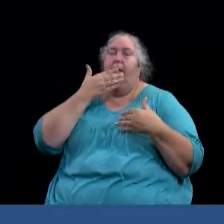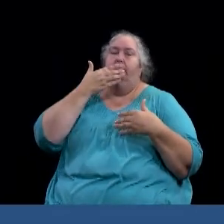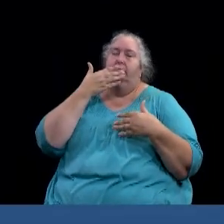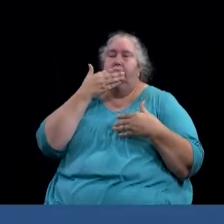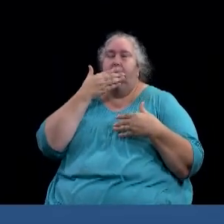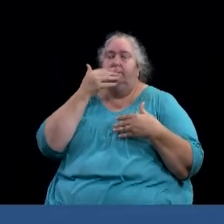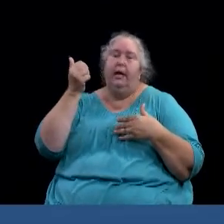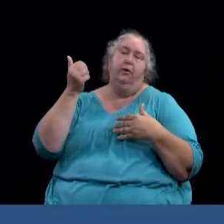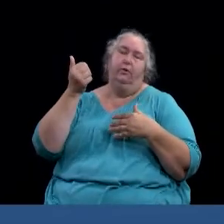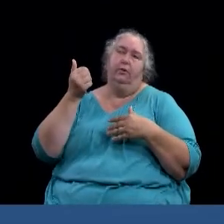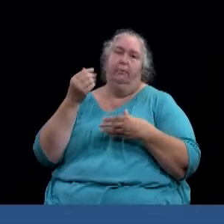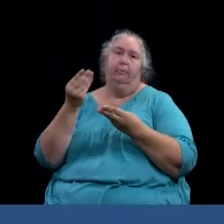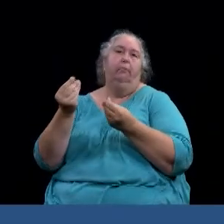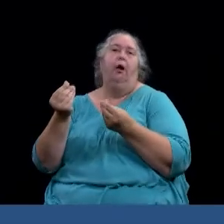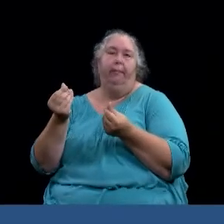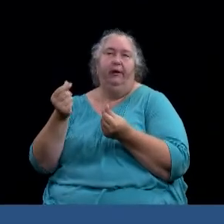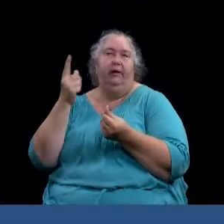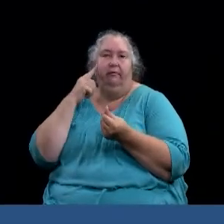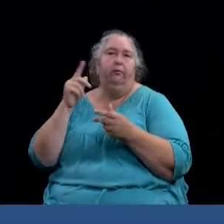So our timeline.